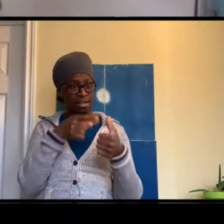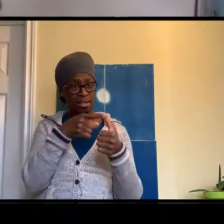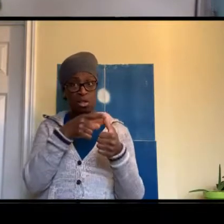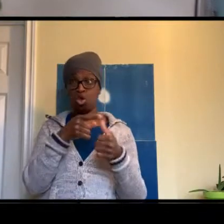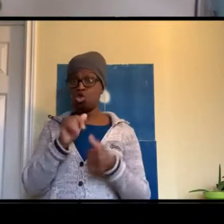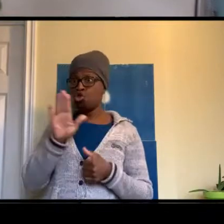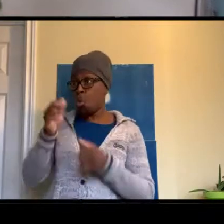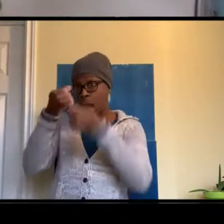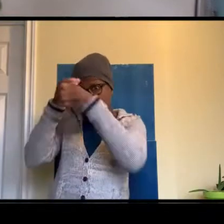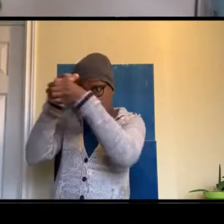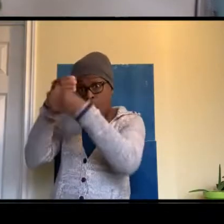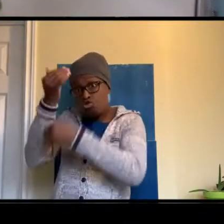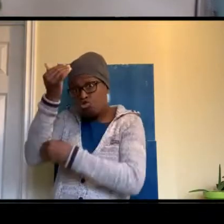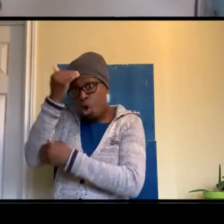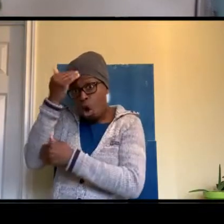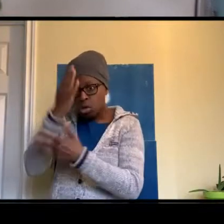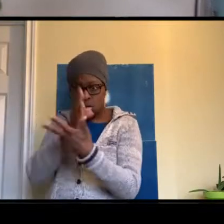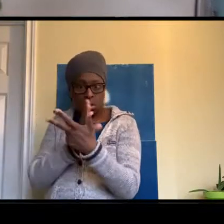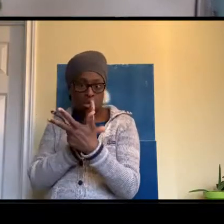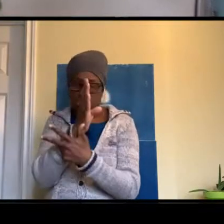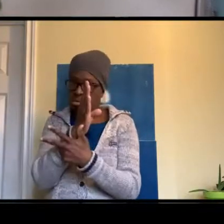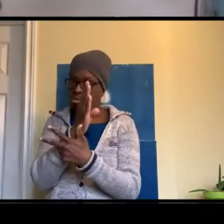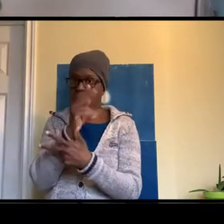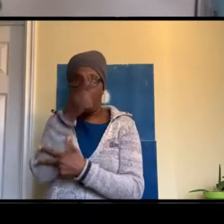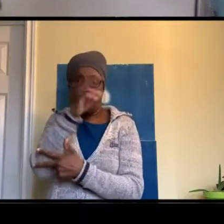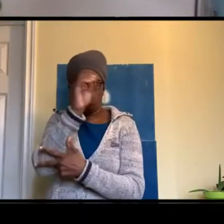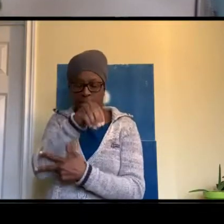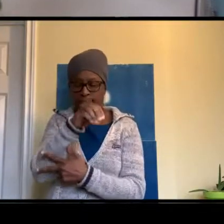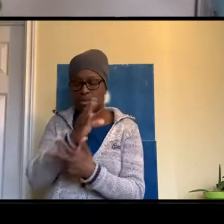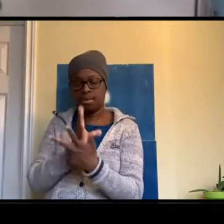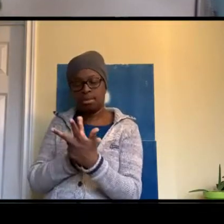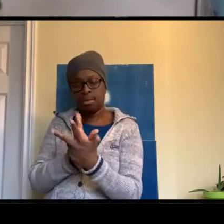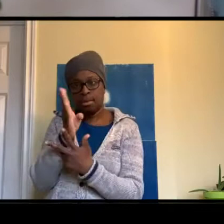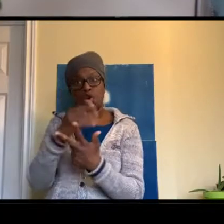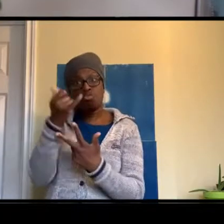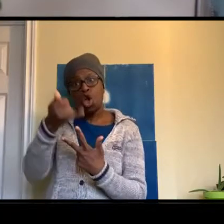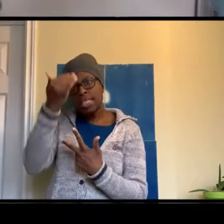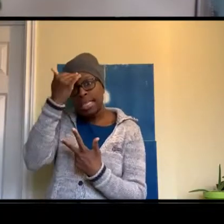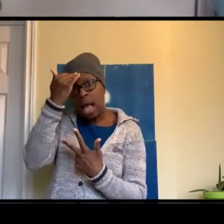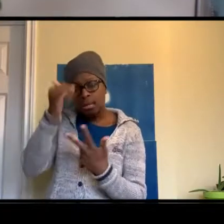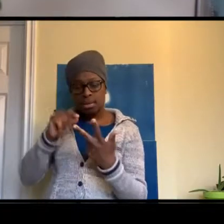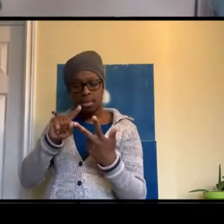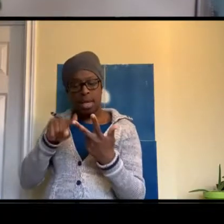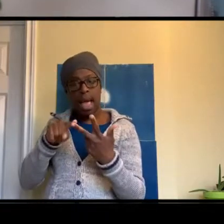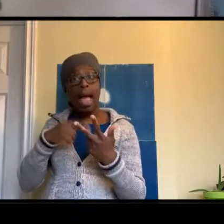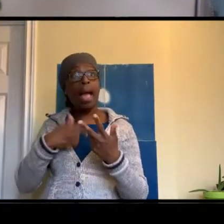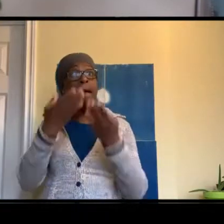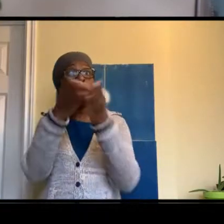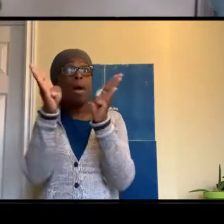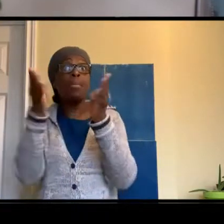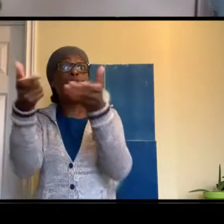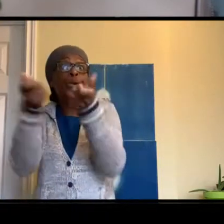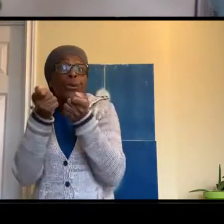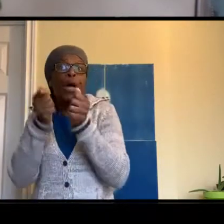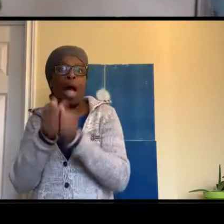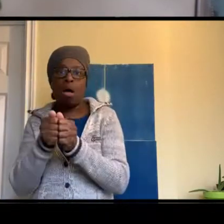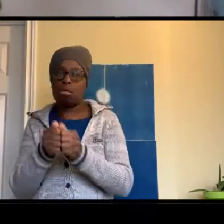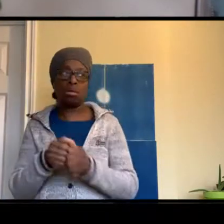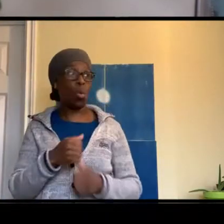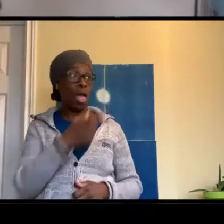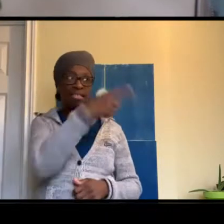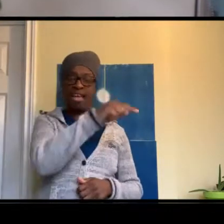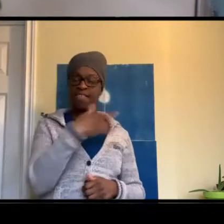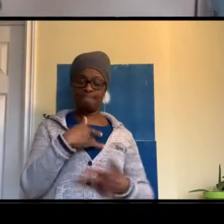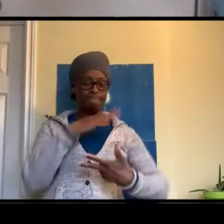your project merit and public access and engagement, those are the two most important things to the HealthX project grant. So they want to